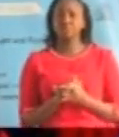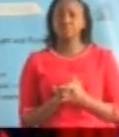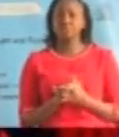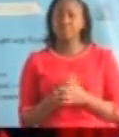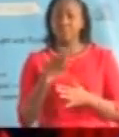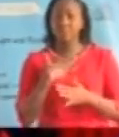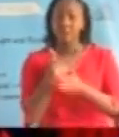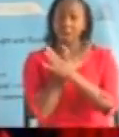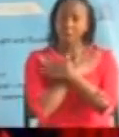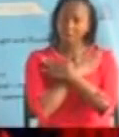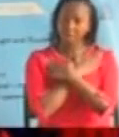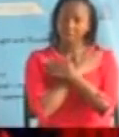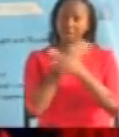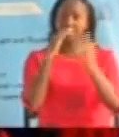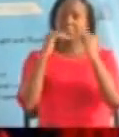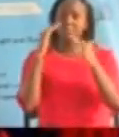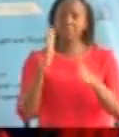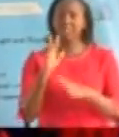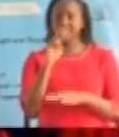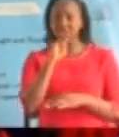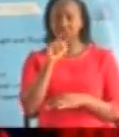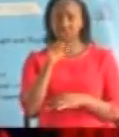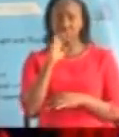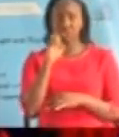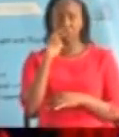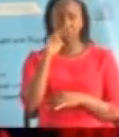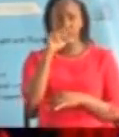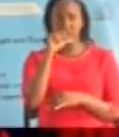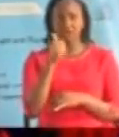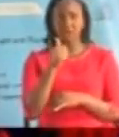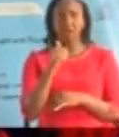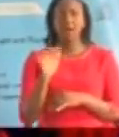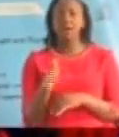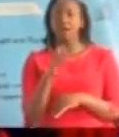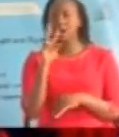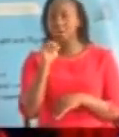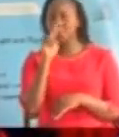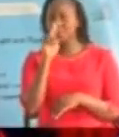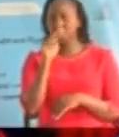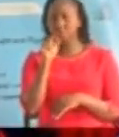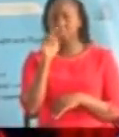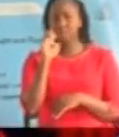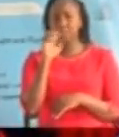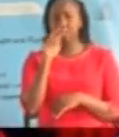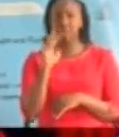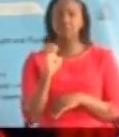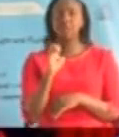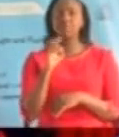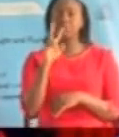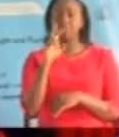my colleague, Professor Jenga Monene, the Vice Chancellor, Zetech University,